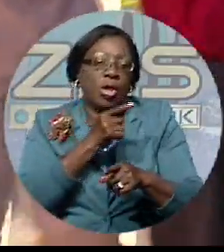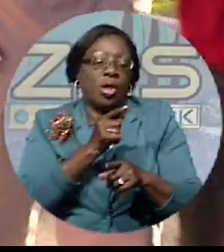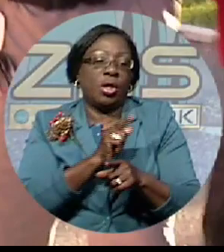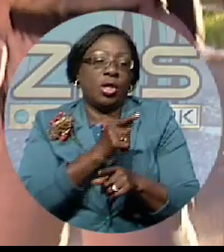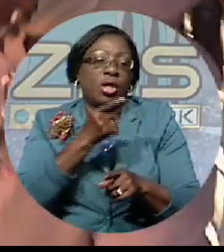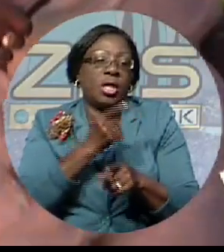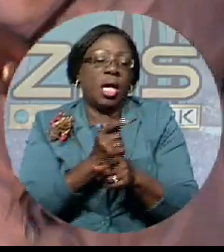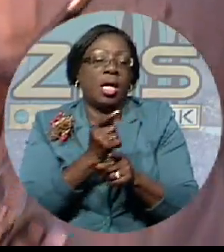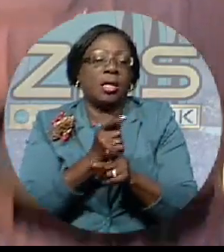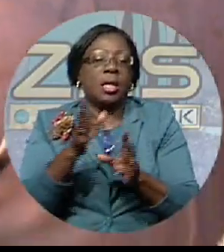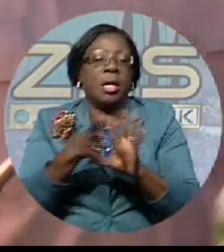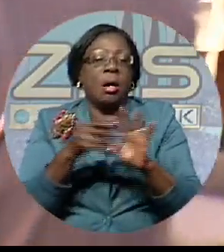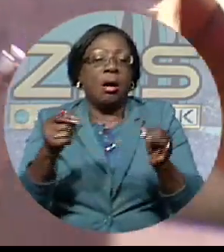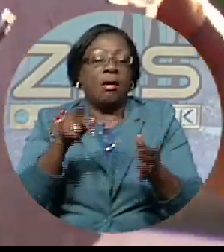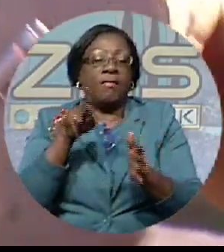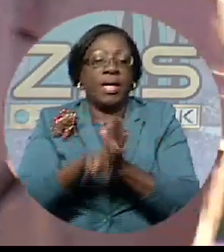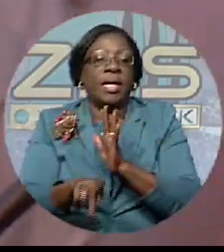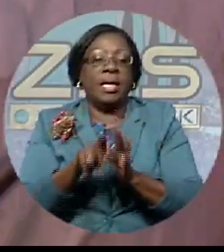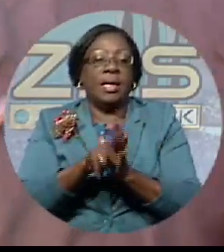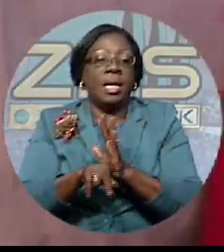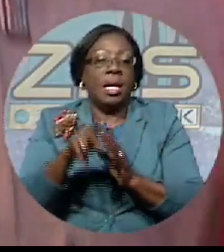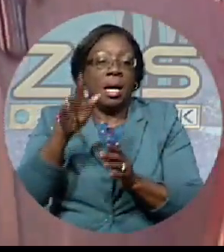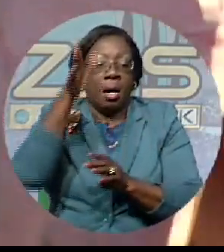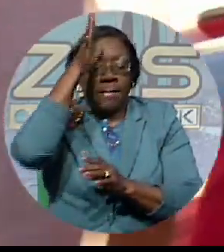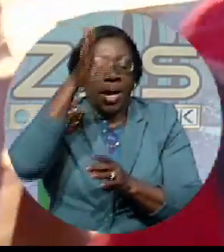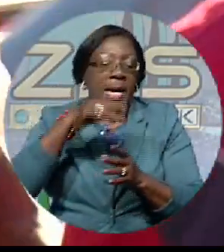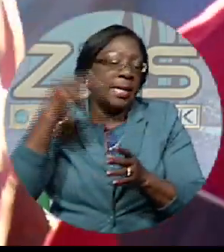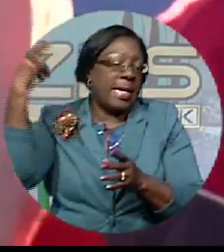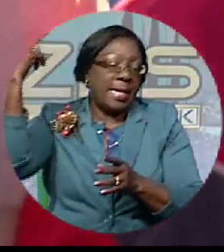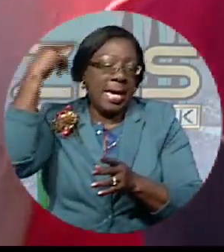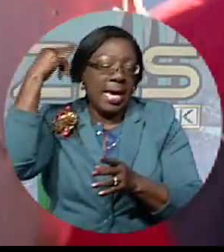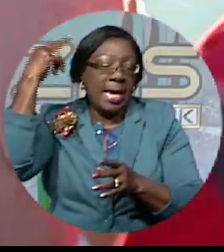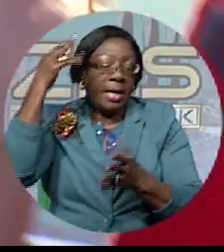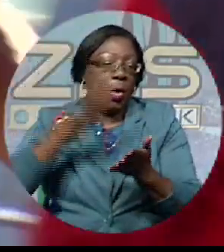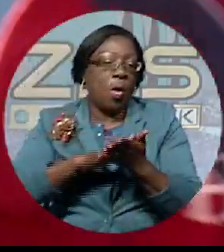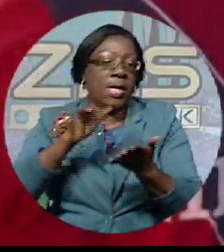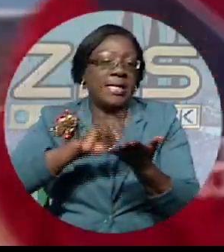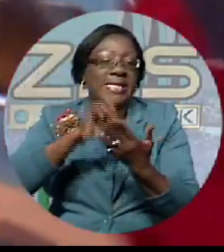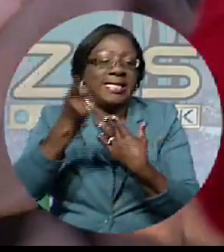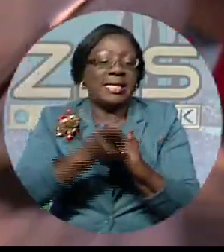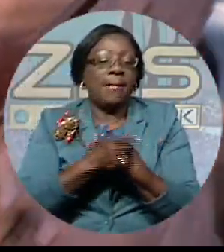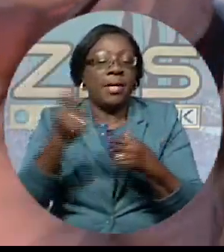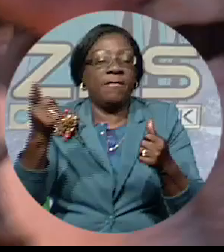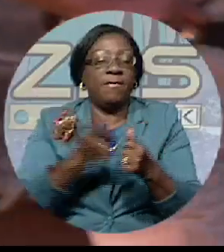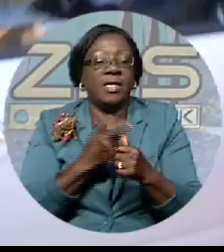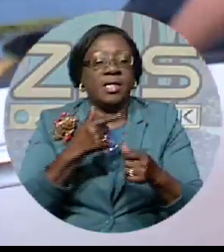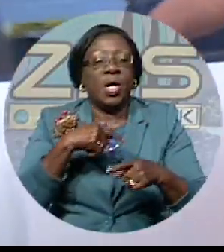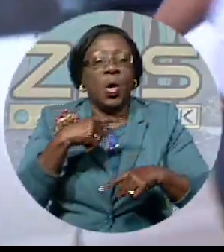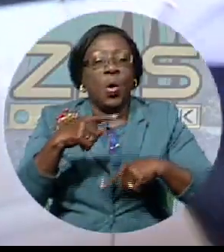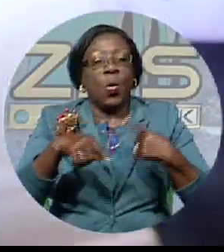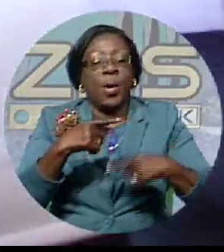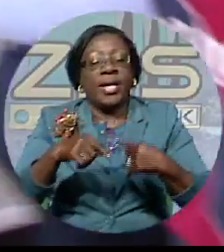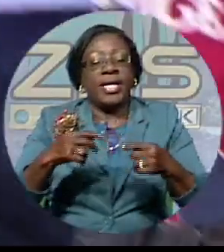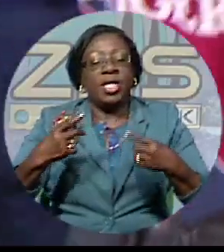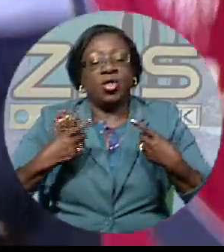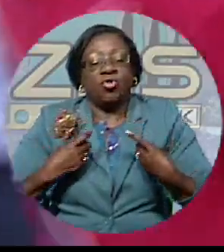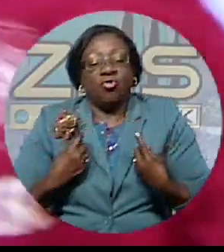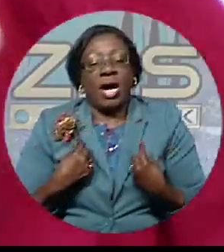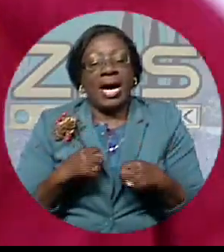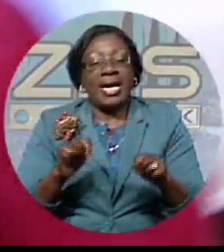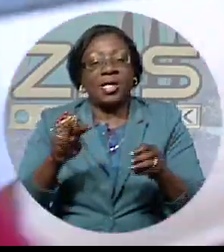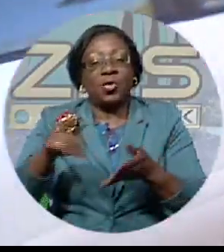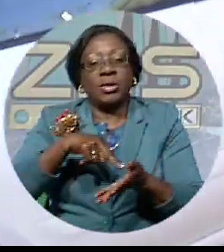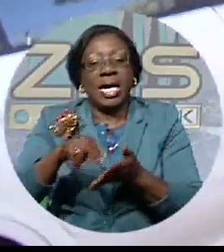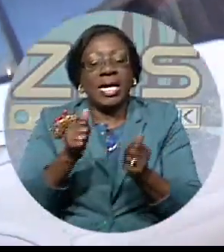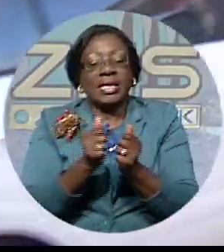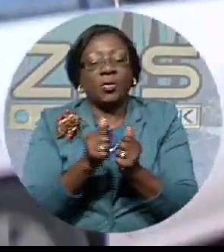of Taran Greenslade, who police say was shot in the head on December 1st after he reportedly attempted to dance with a female patron at a nightclub